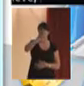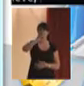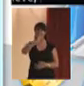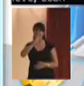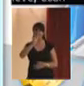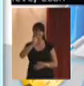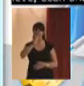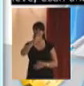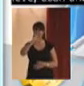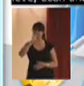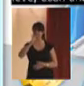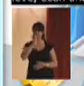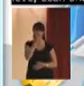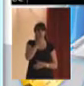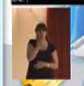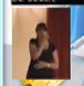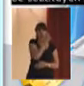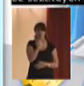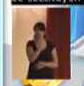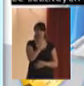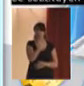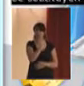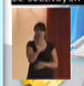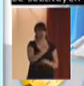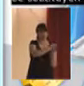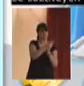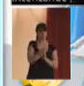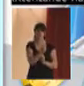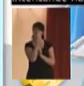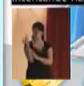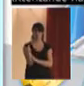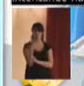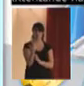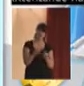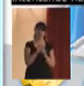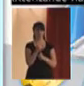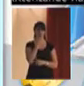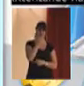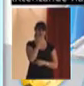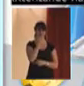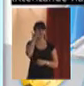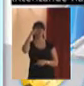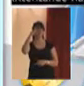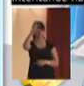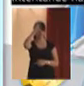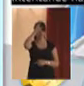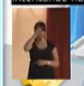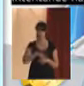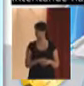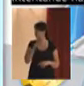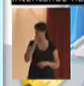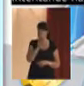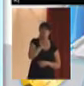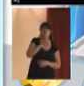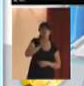speak, which is a kind of way of replacing letters by numbers to be like a real freaky.